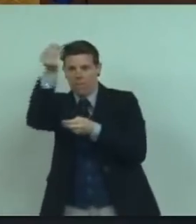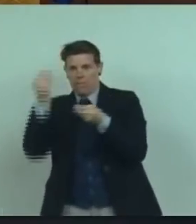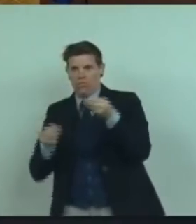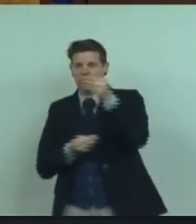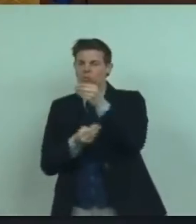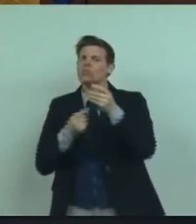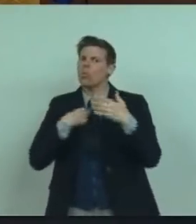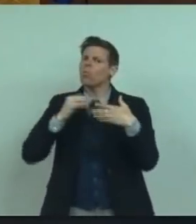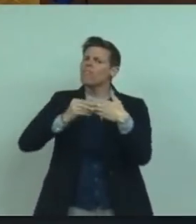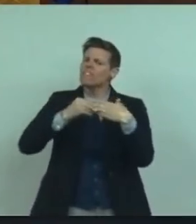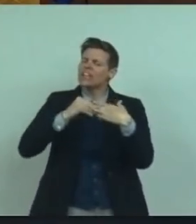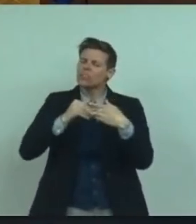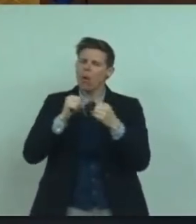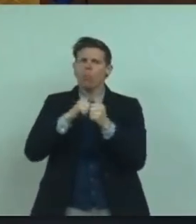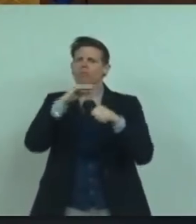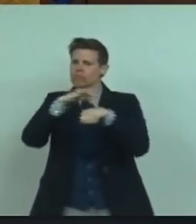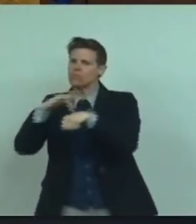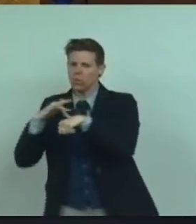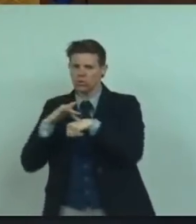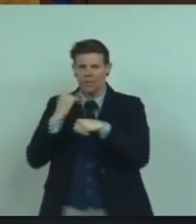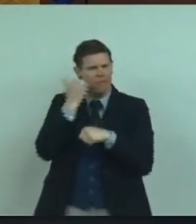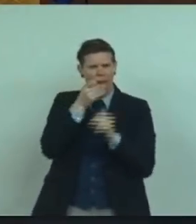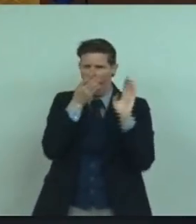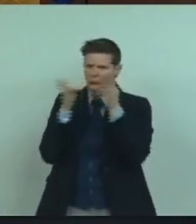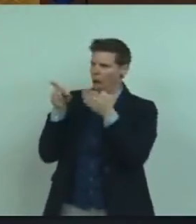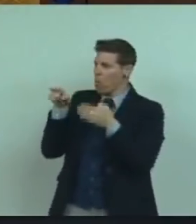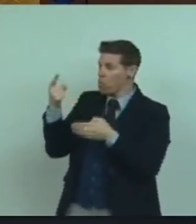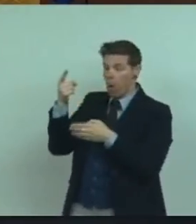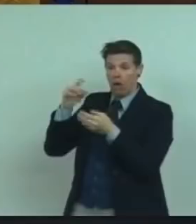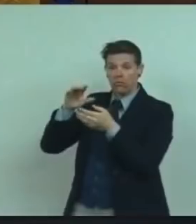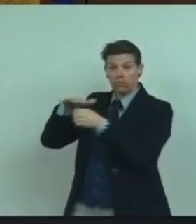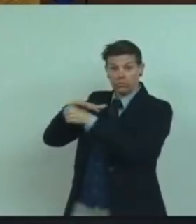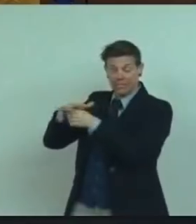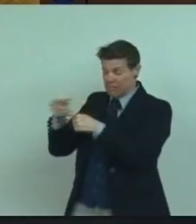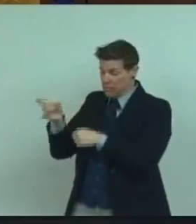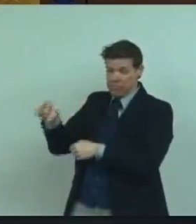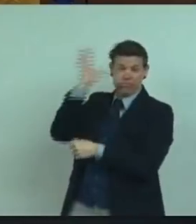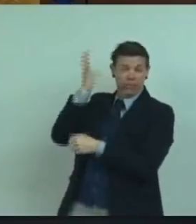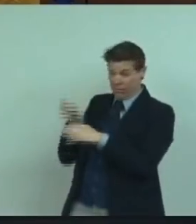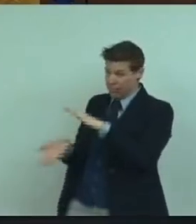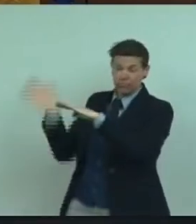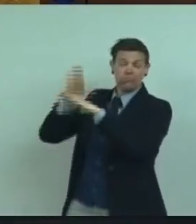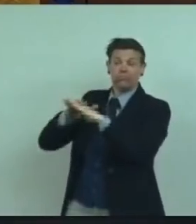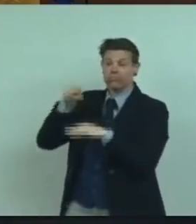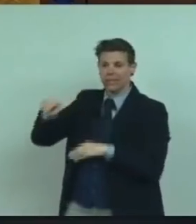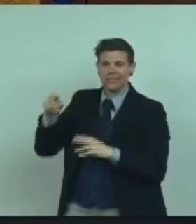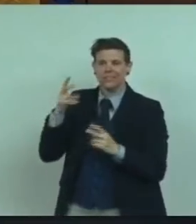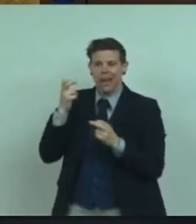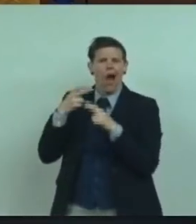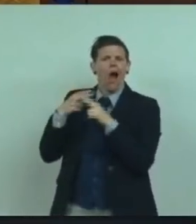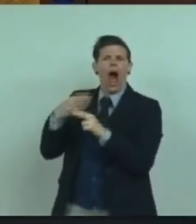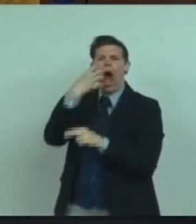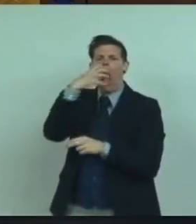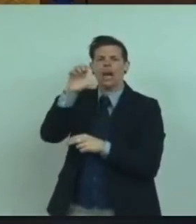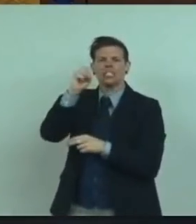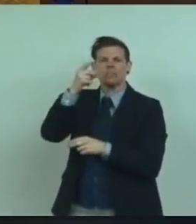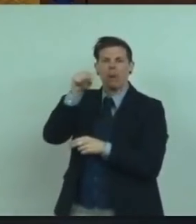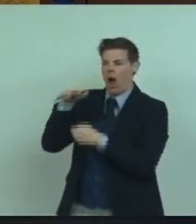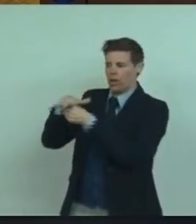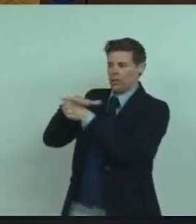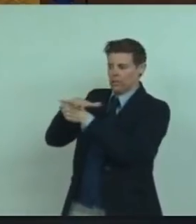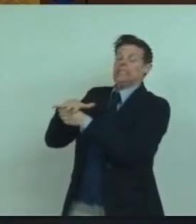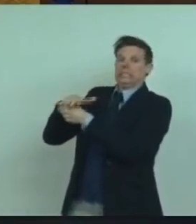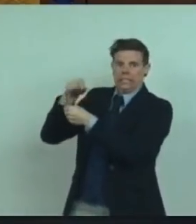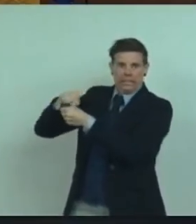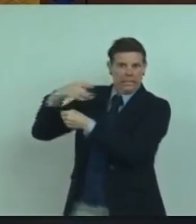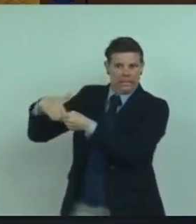hotspots, we will also look at more specific regionalized community containment strategies. We're already doing that